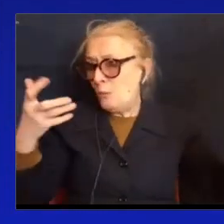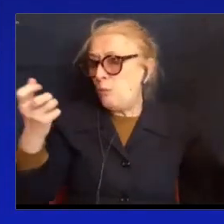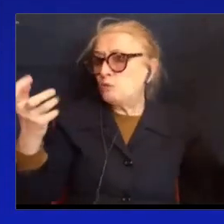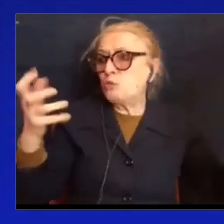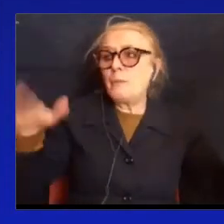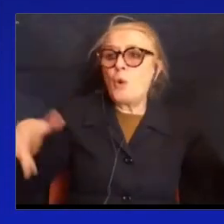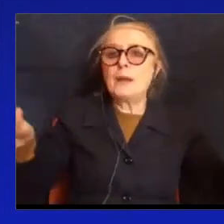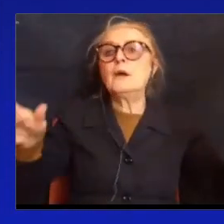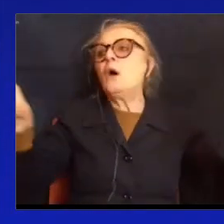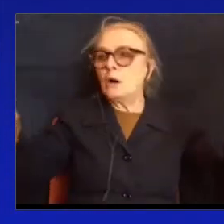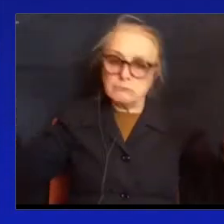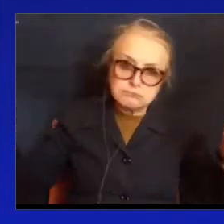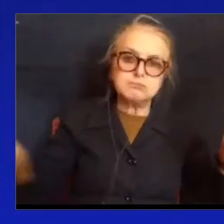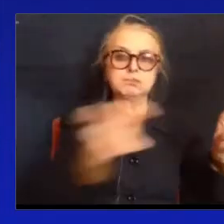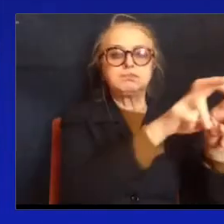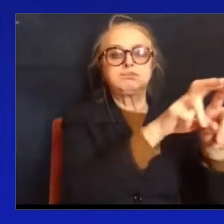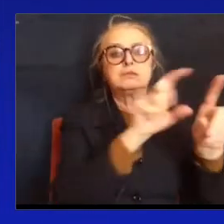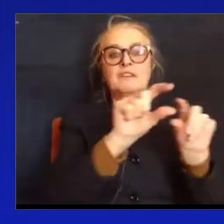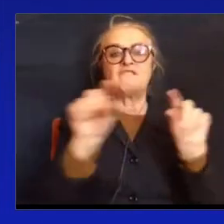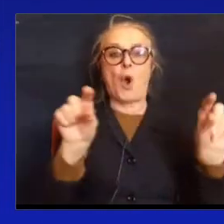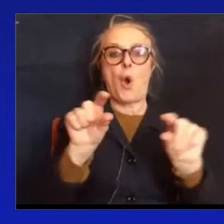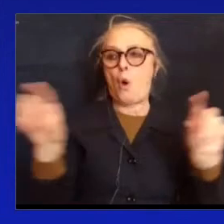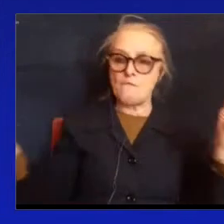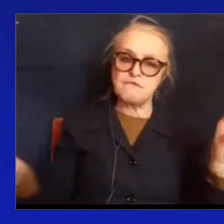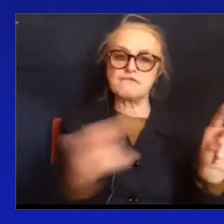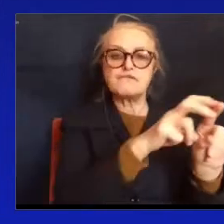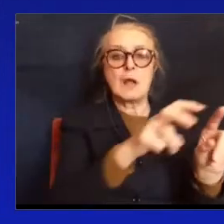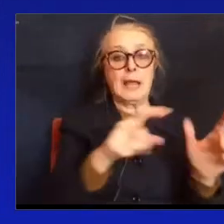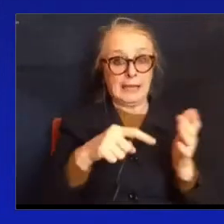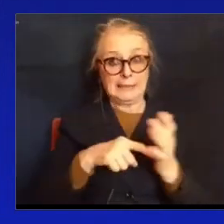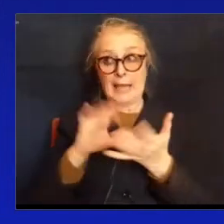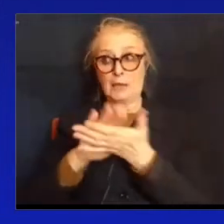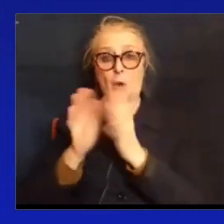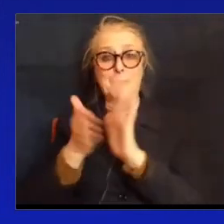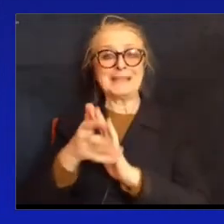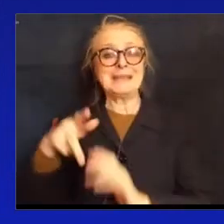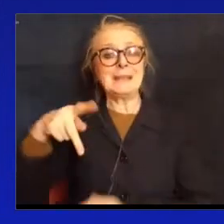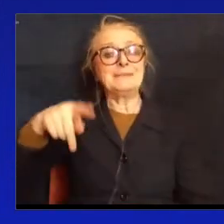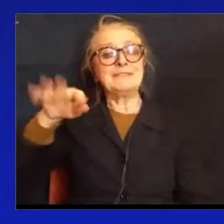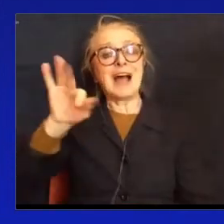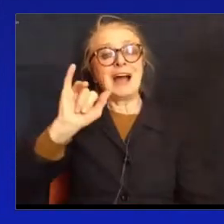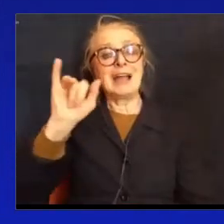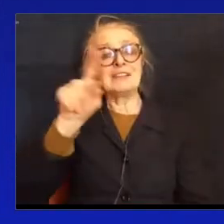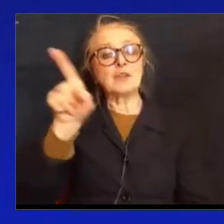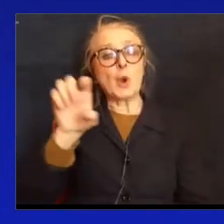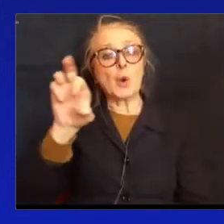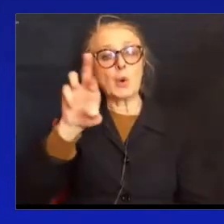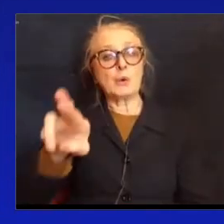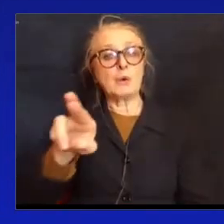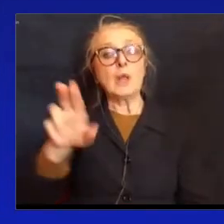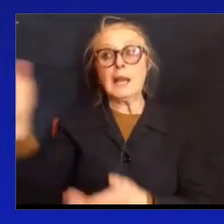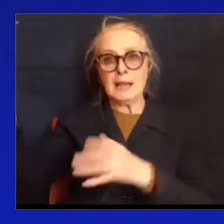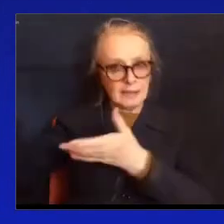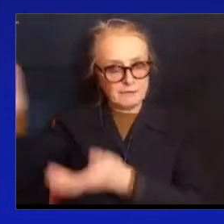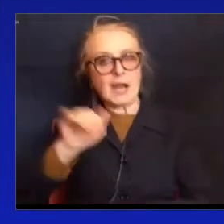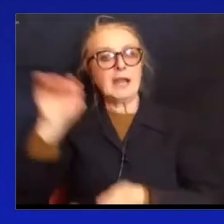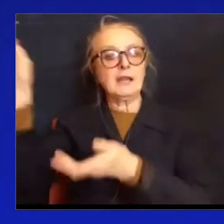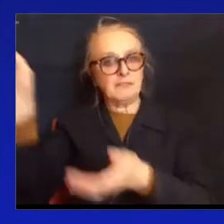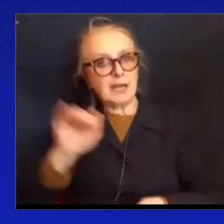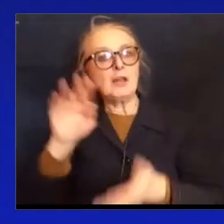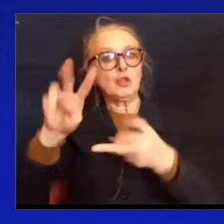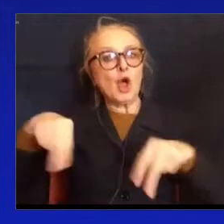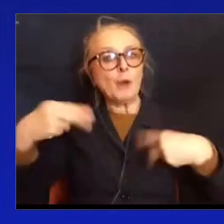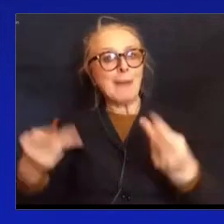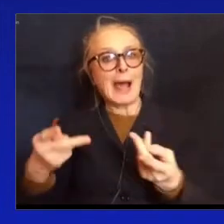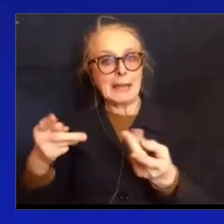start returning to Canada, and we starting seeing regular shipments again. But Joanne, that's kind of up in the air